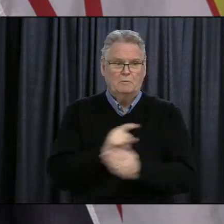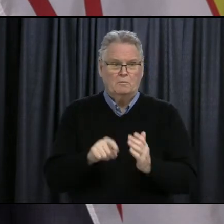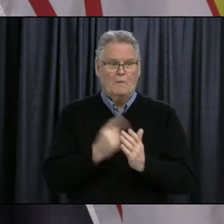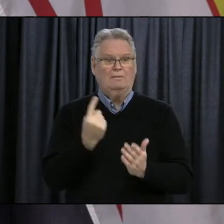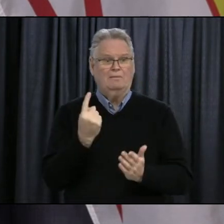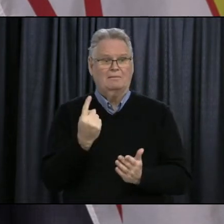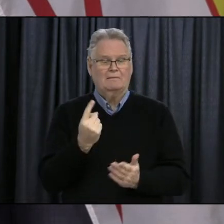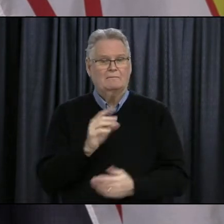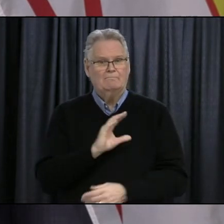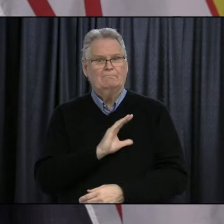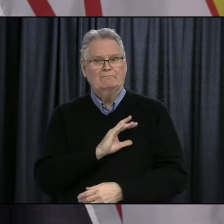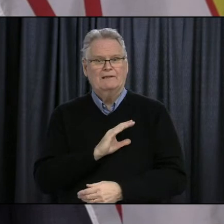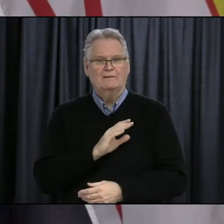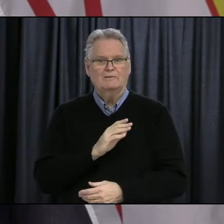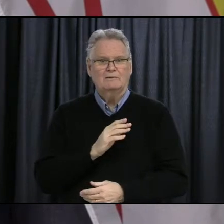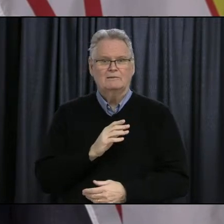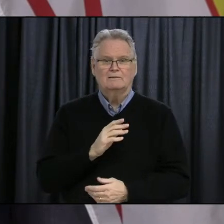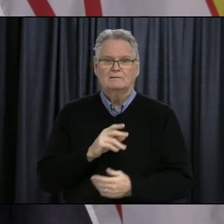than just one